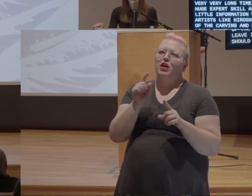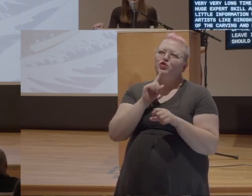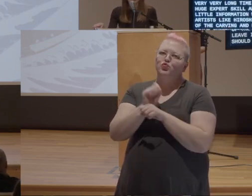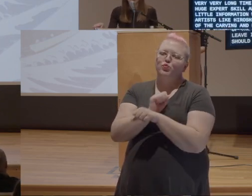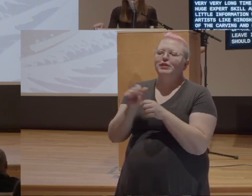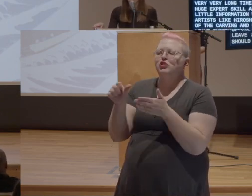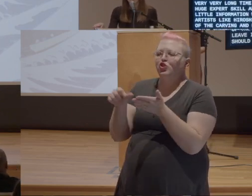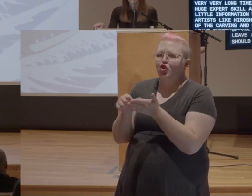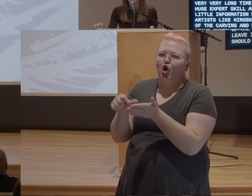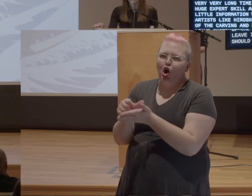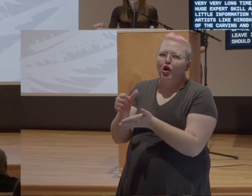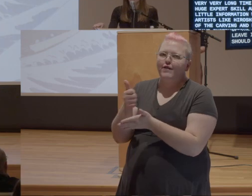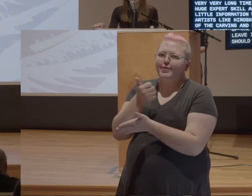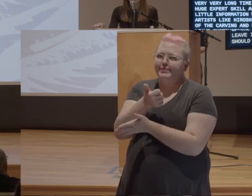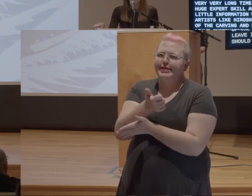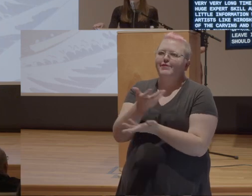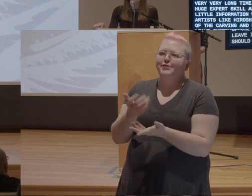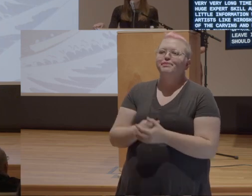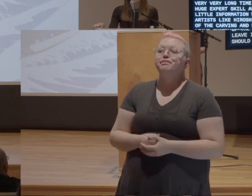Thank you.